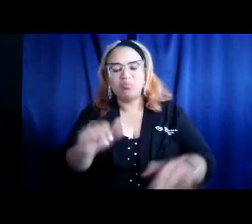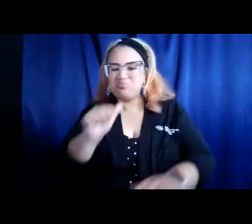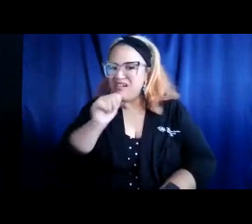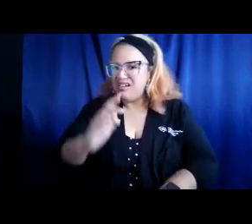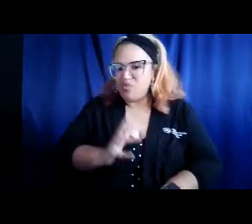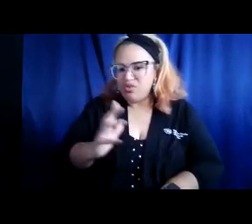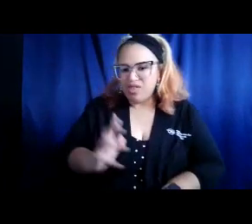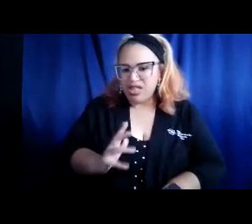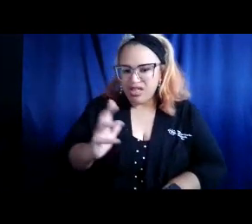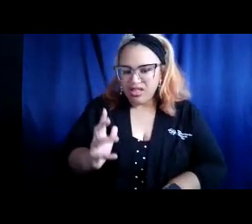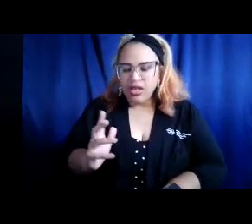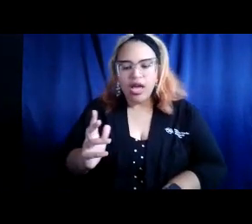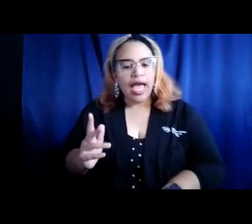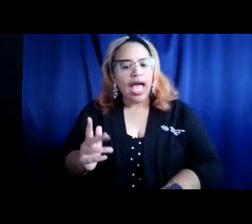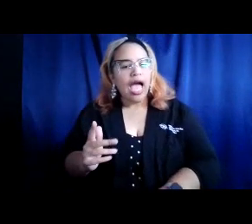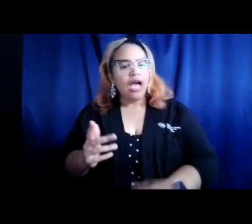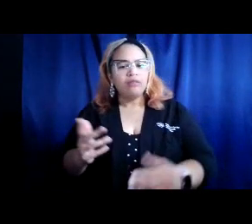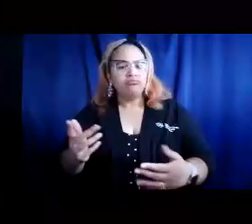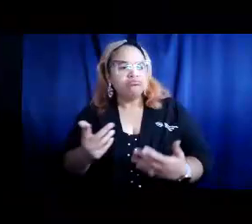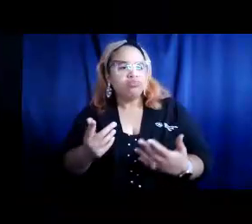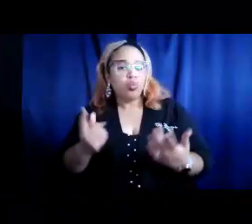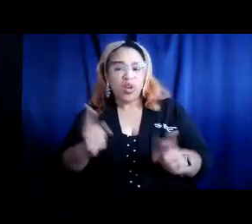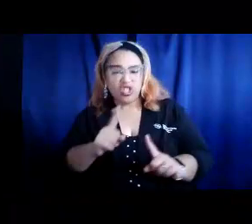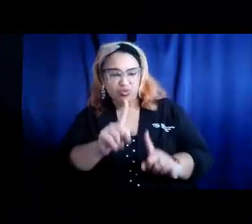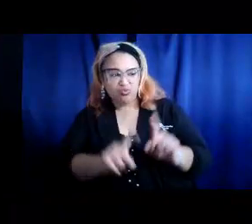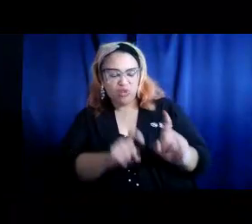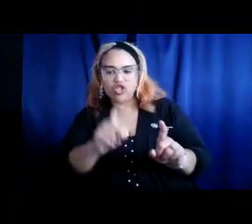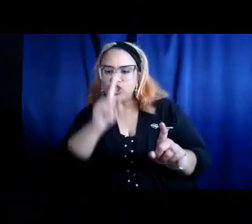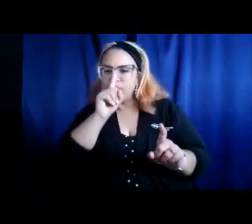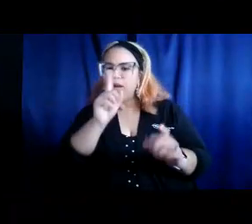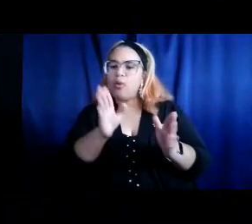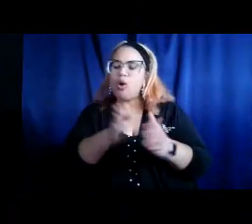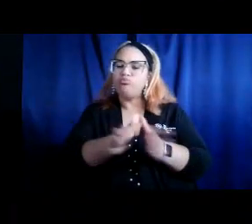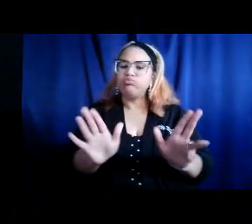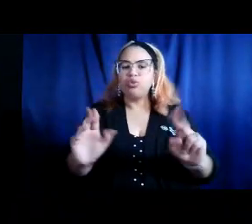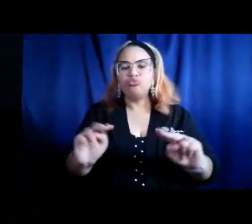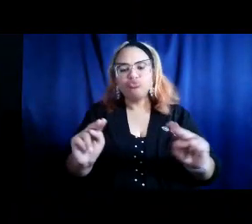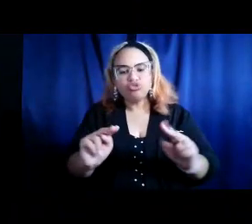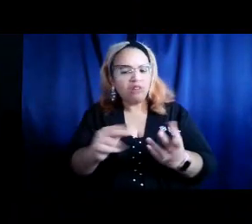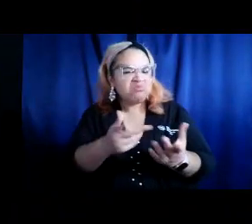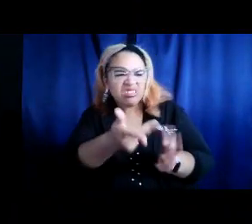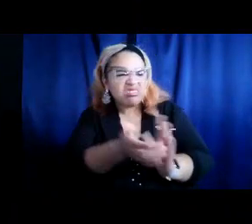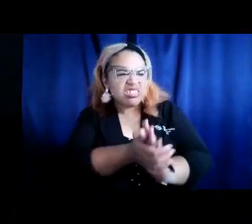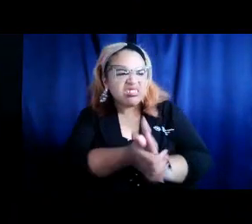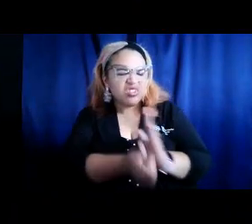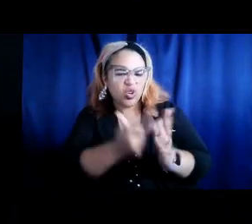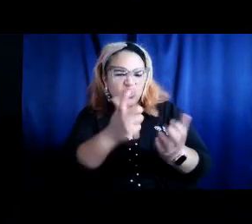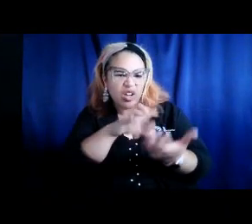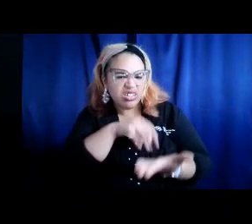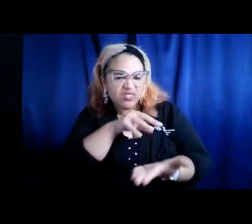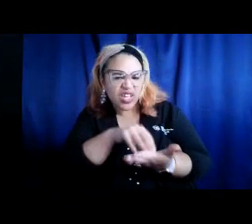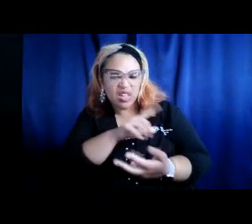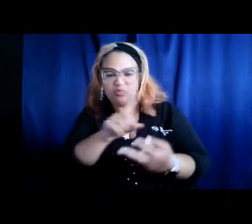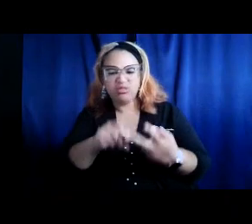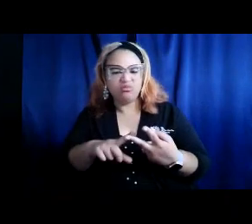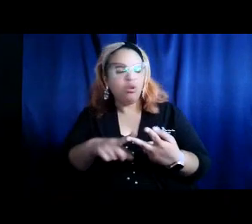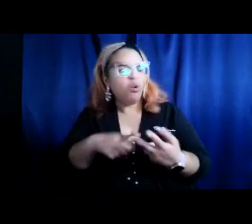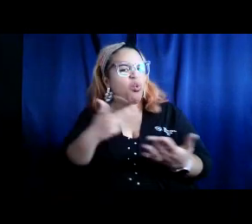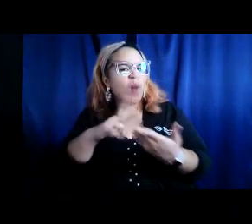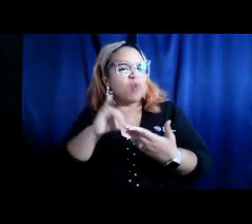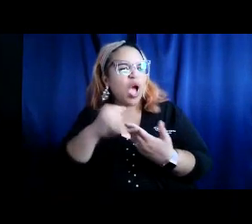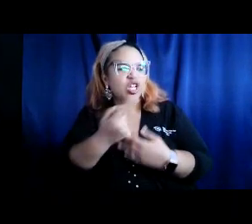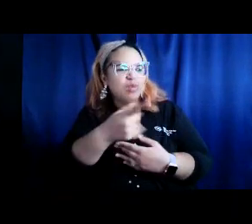such as what are some skills you'd like to develop? What kind of projects energize you? It's helpful if employees know